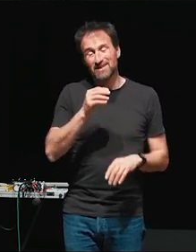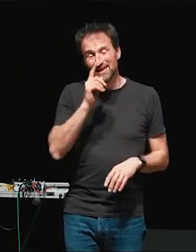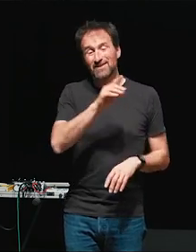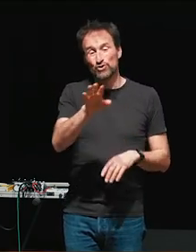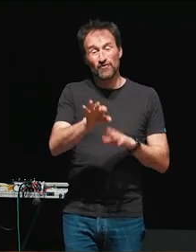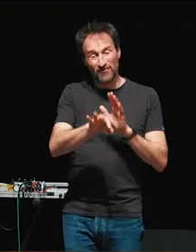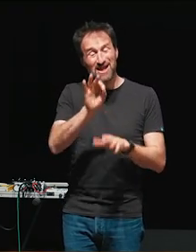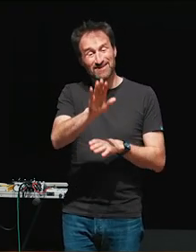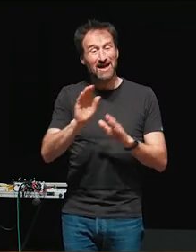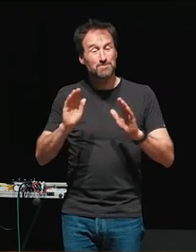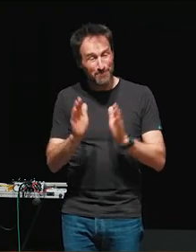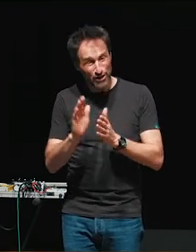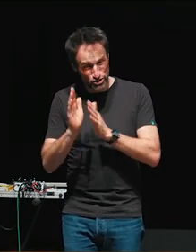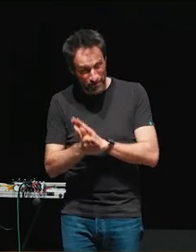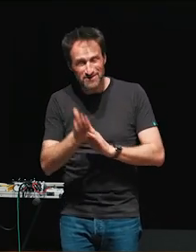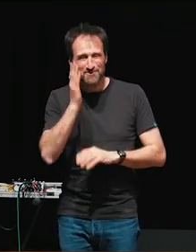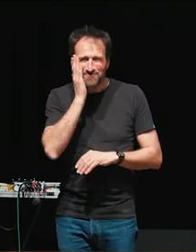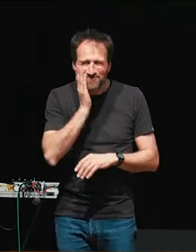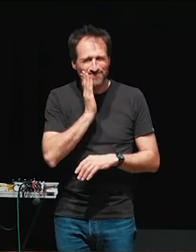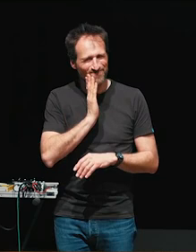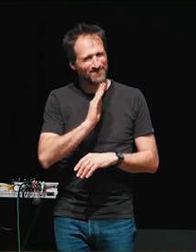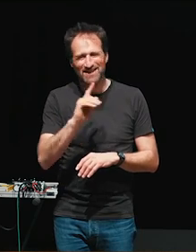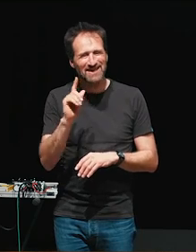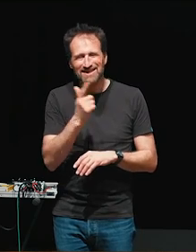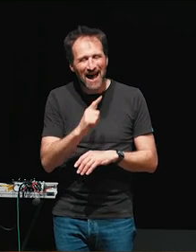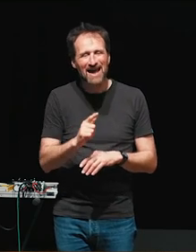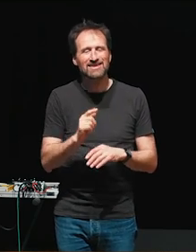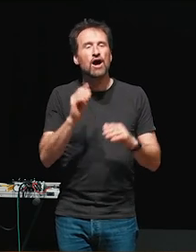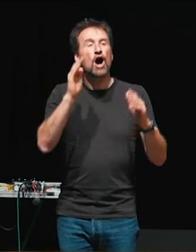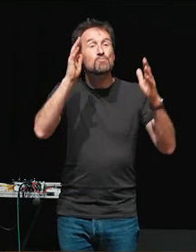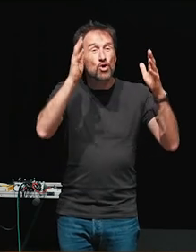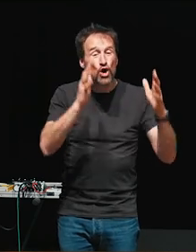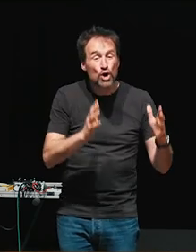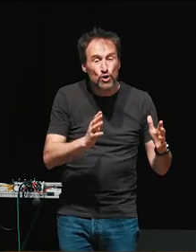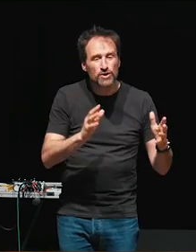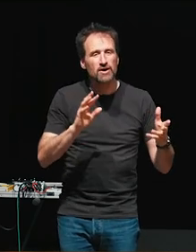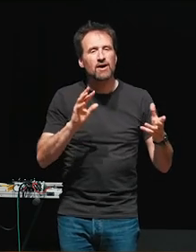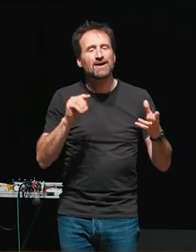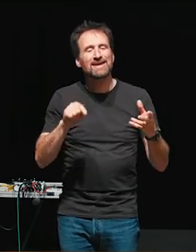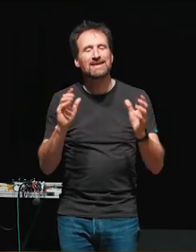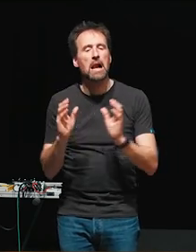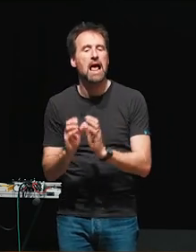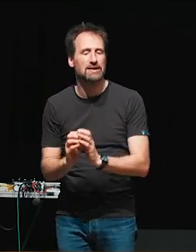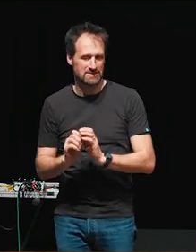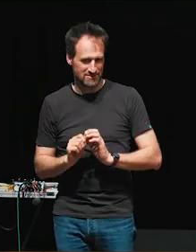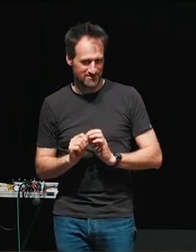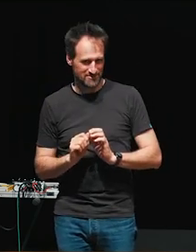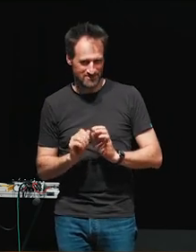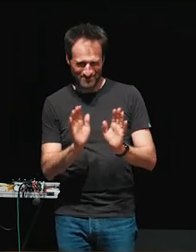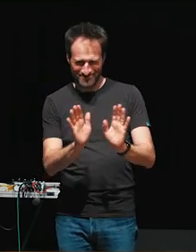your microservice is not a monolith in disguise. That's one point. It's not in the PPT, but I forgot to add that.